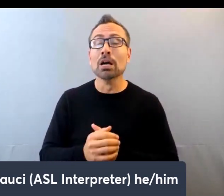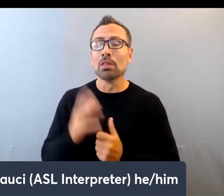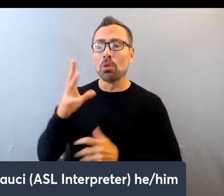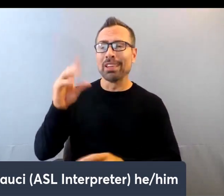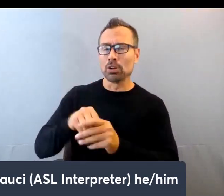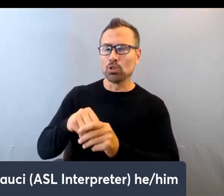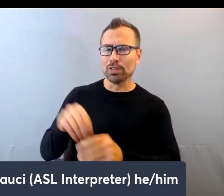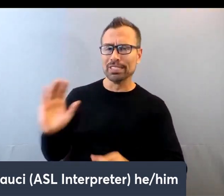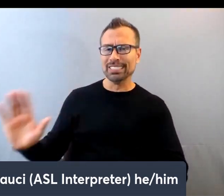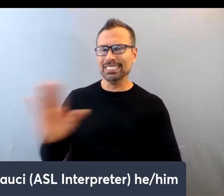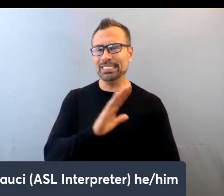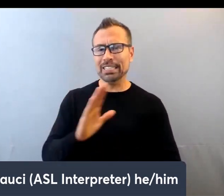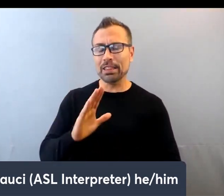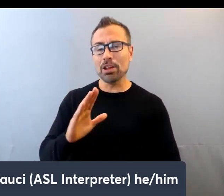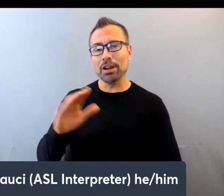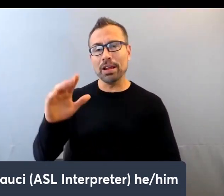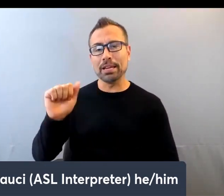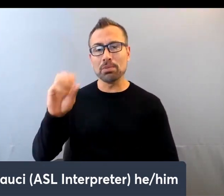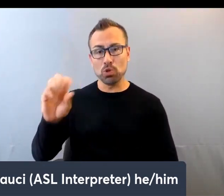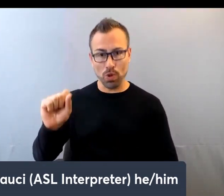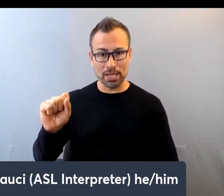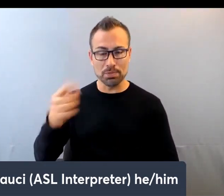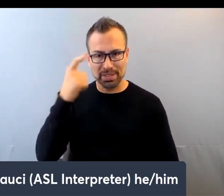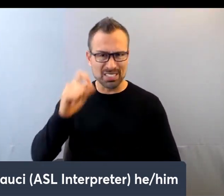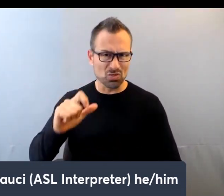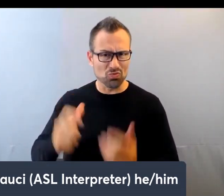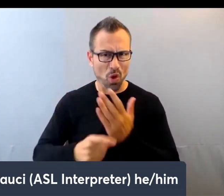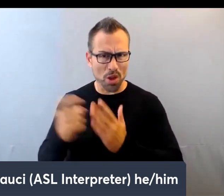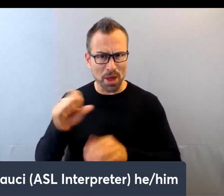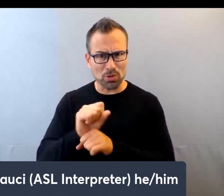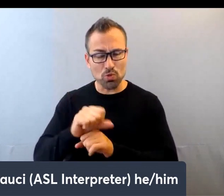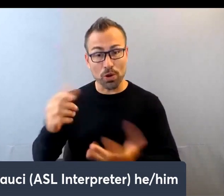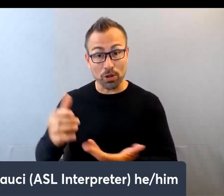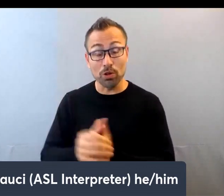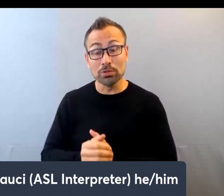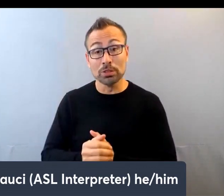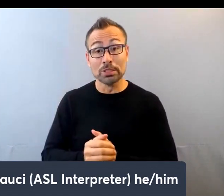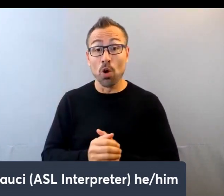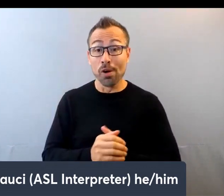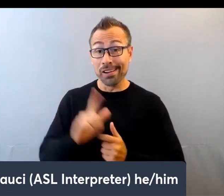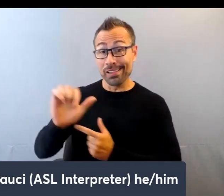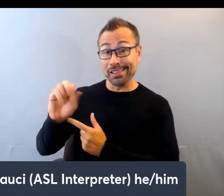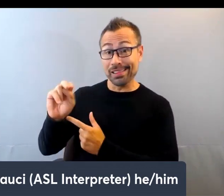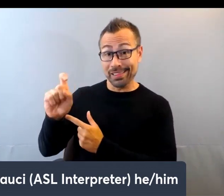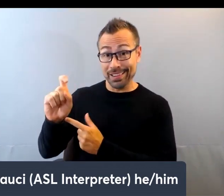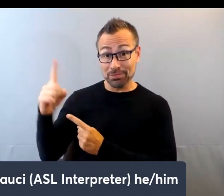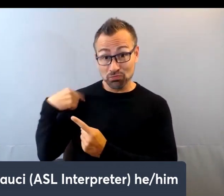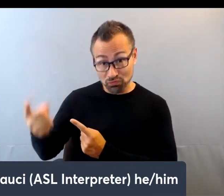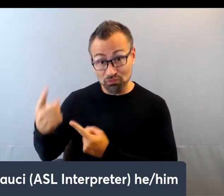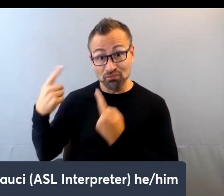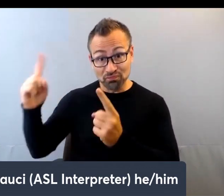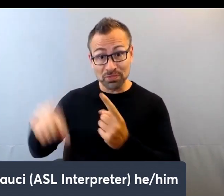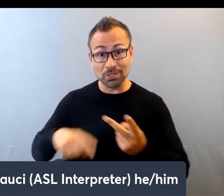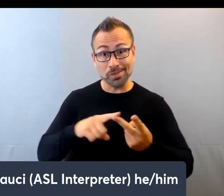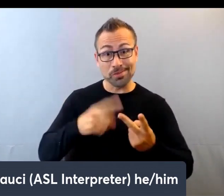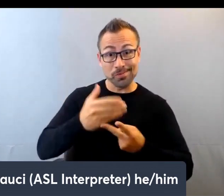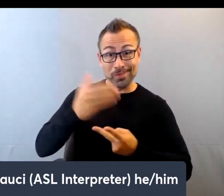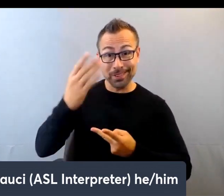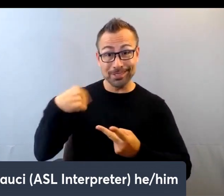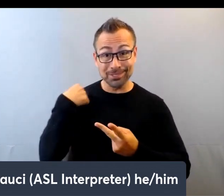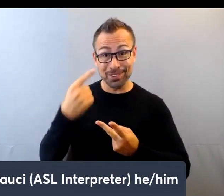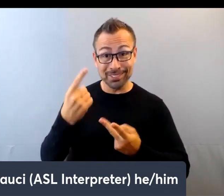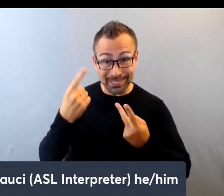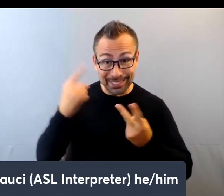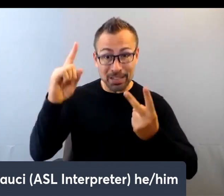AWS. And they had great success with their Linux side, like you mentioned, and great success with their Windows side. But there was always sort